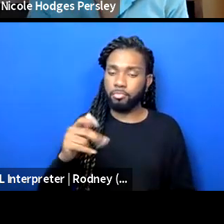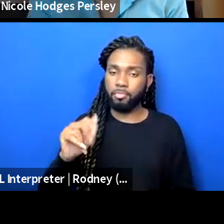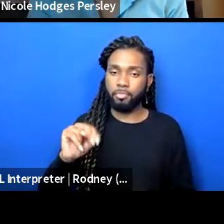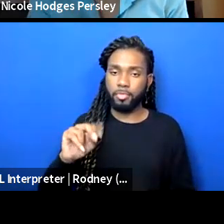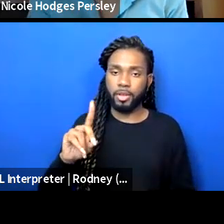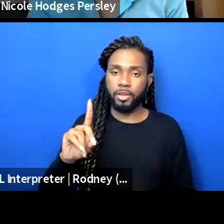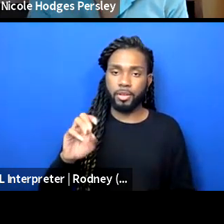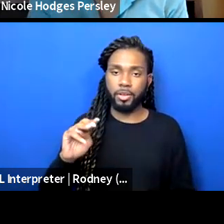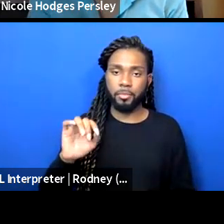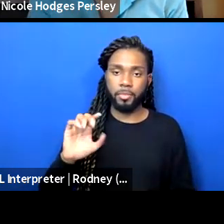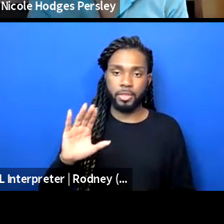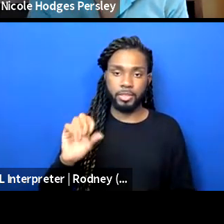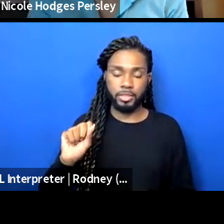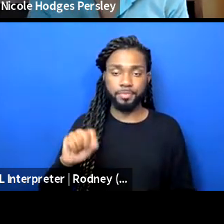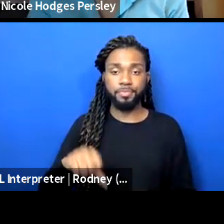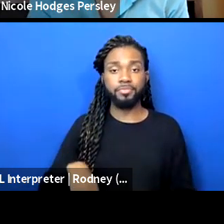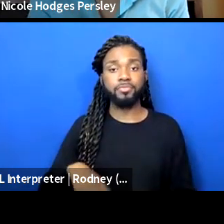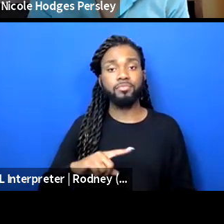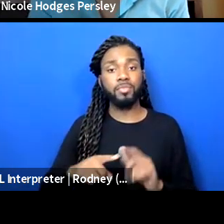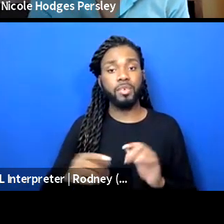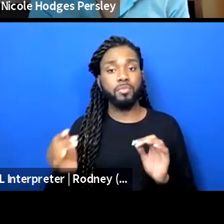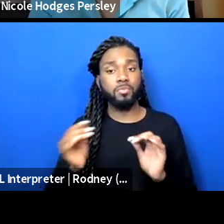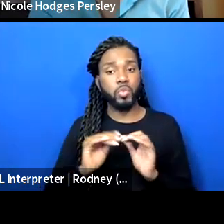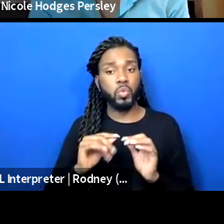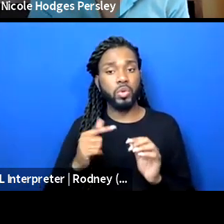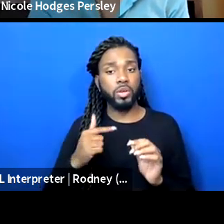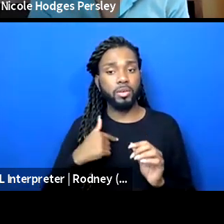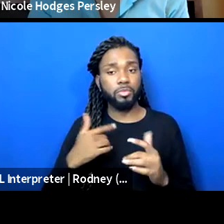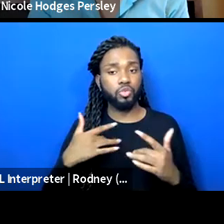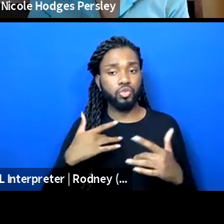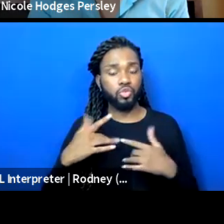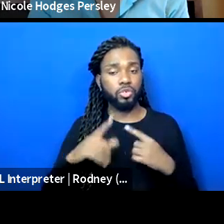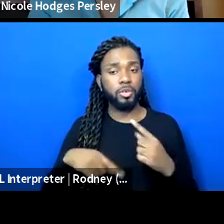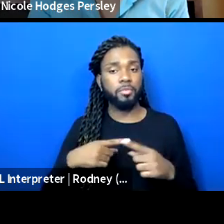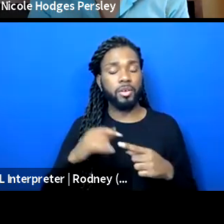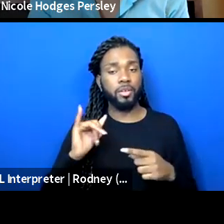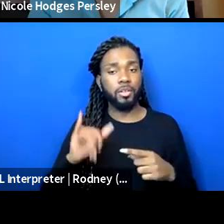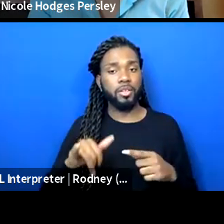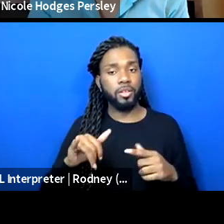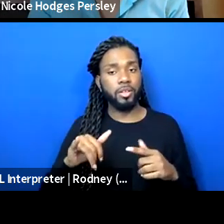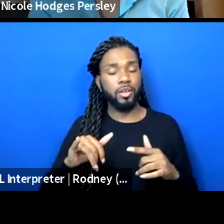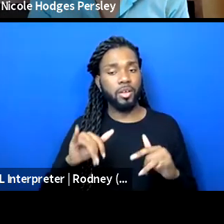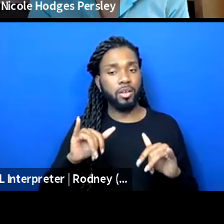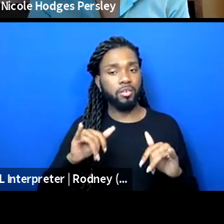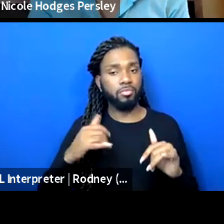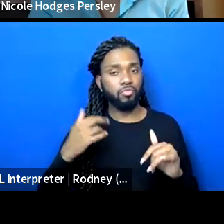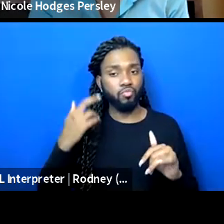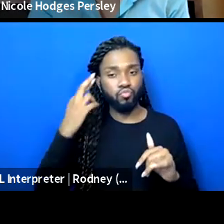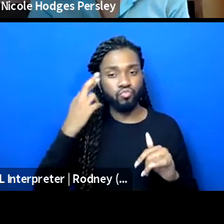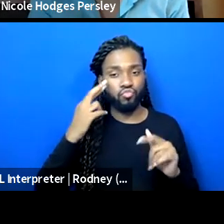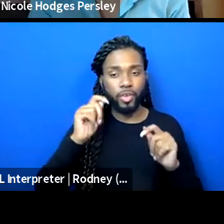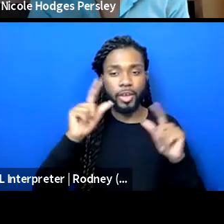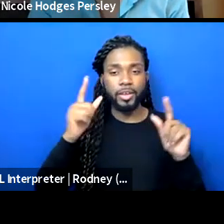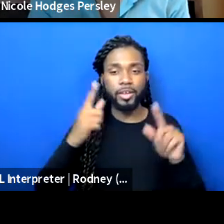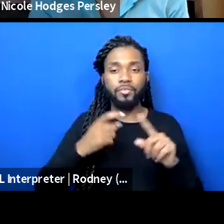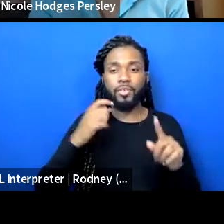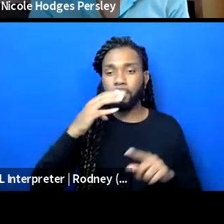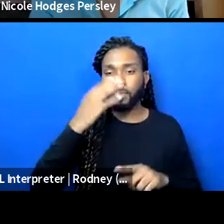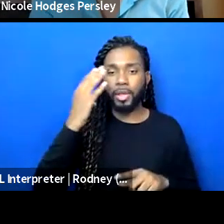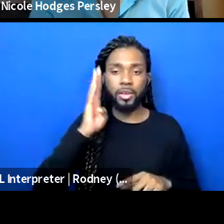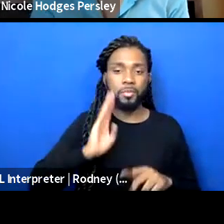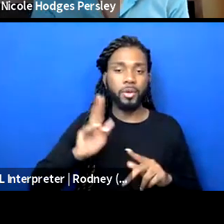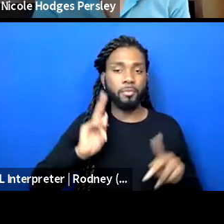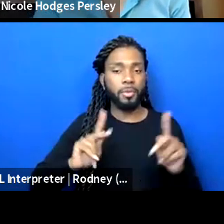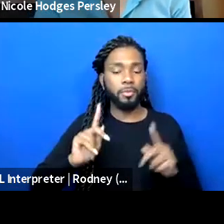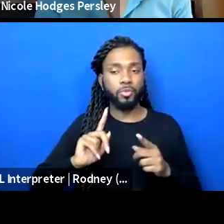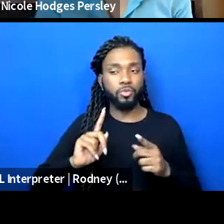But more so, I think I'm more concerned with the awakening of Black and Brown people to our own